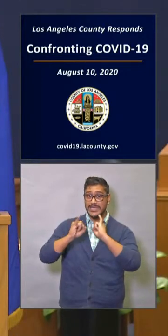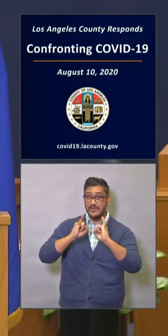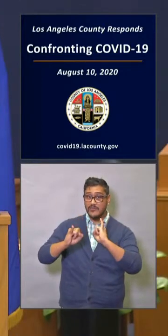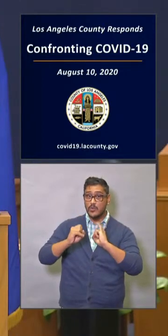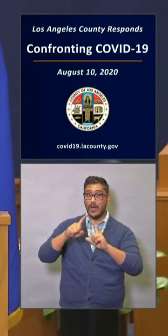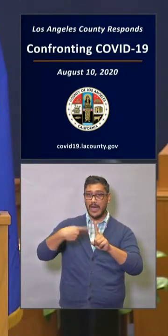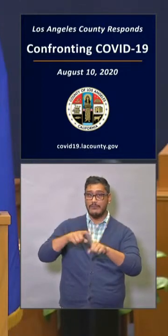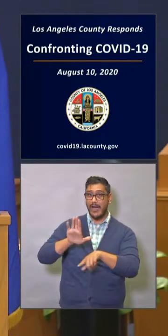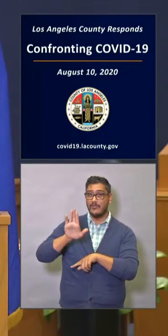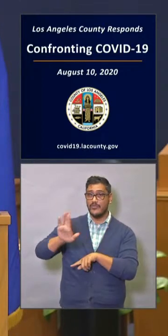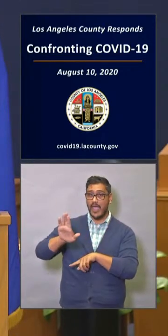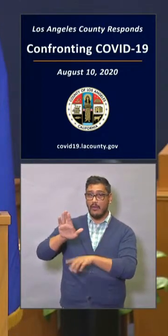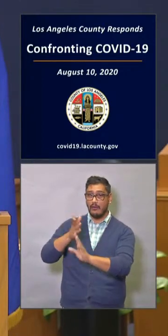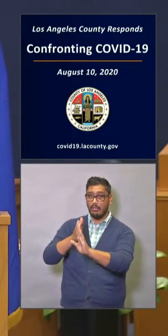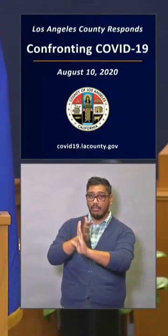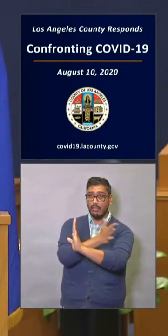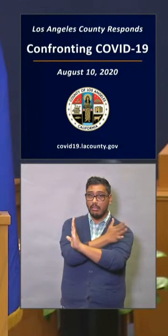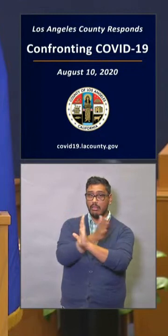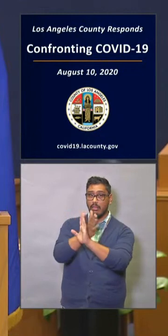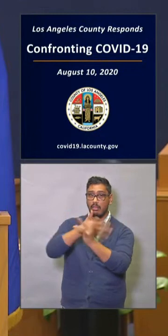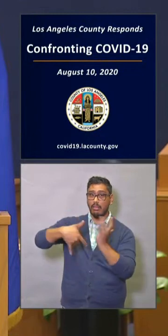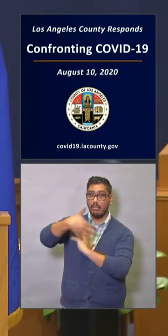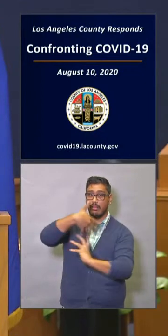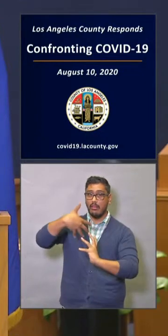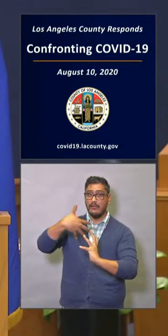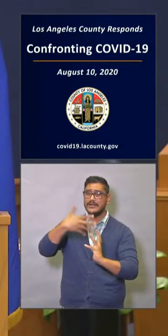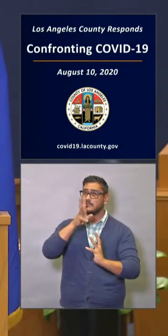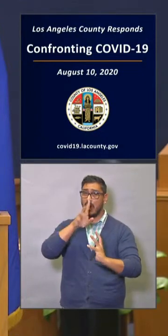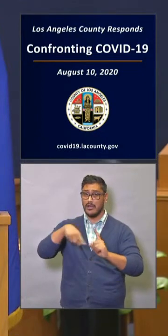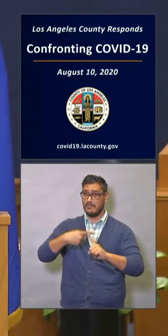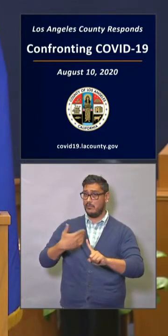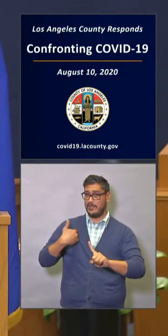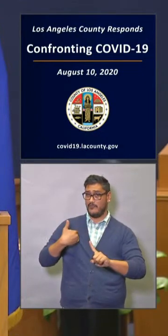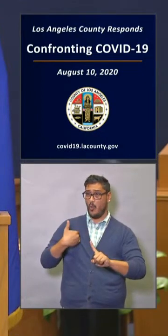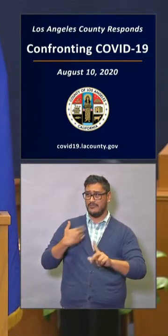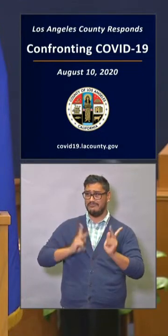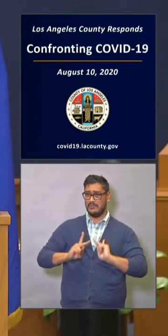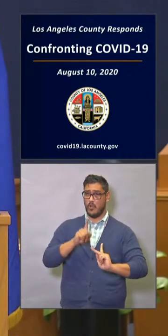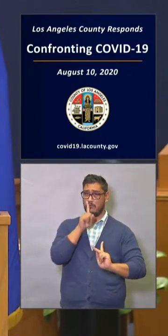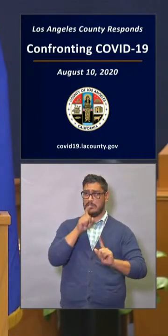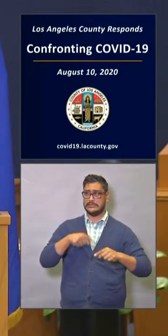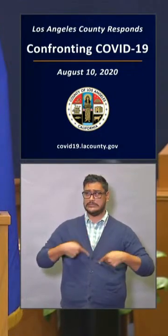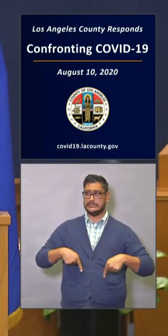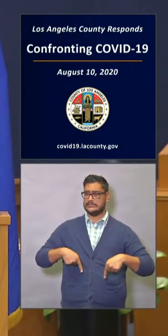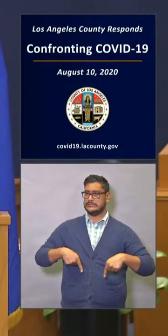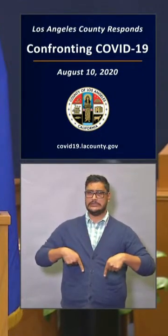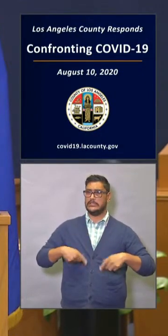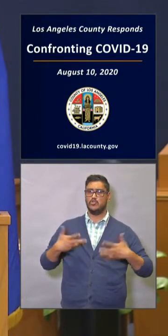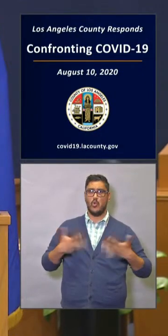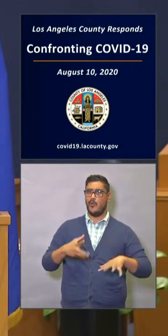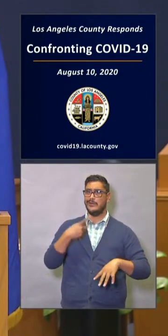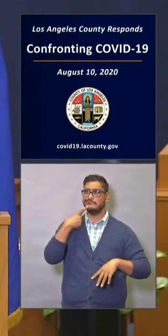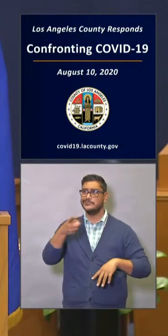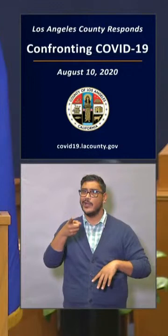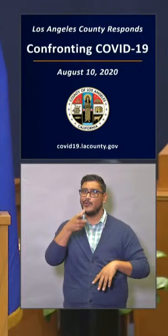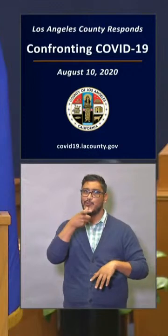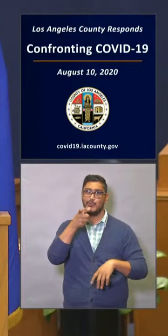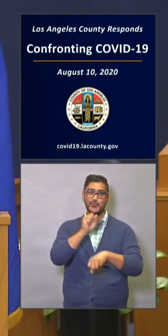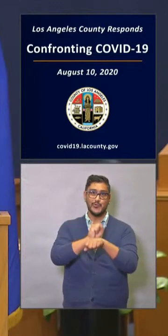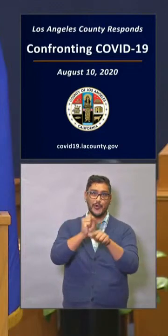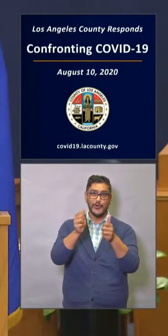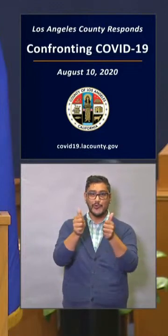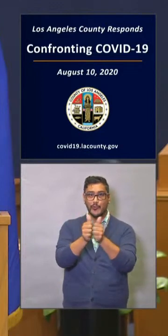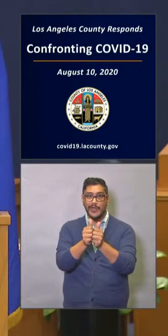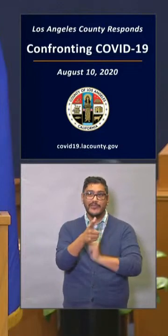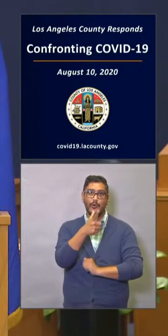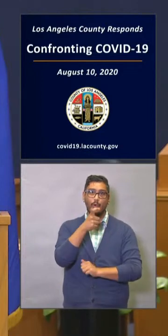their close contacts. I talked about this before. People are very reluctant to give us the names of people they work with, and even in some cases